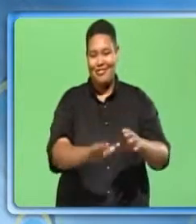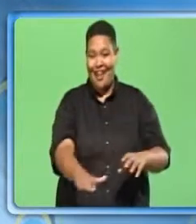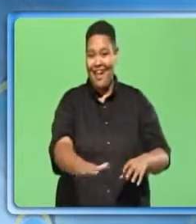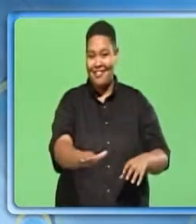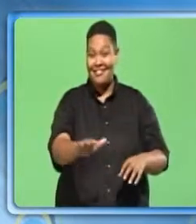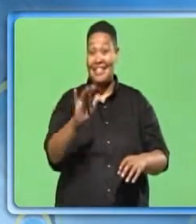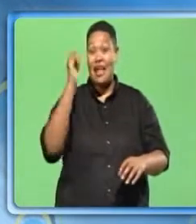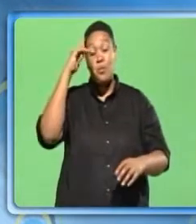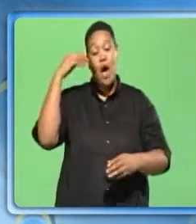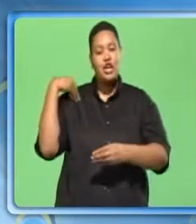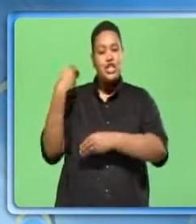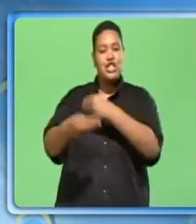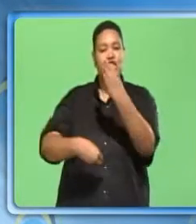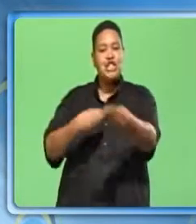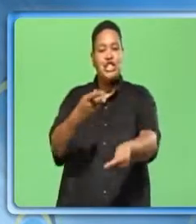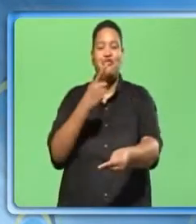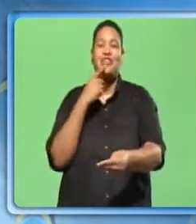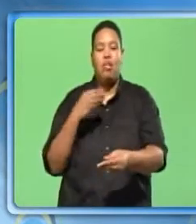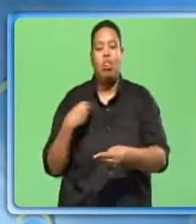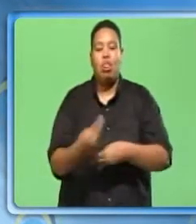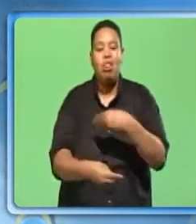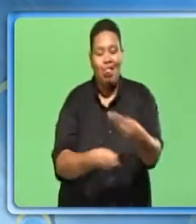such, genes are passed on.